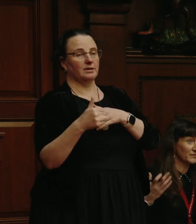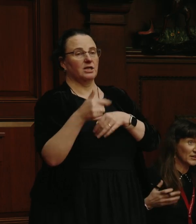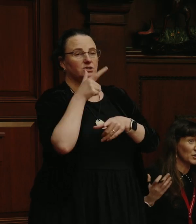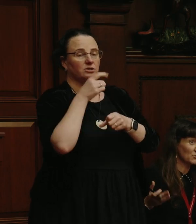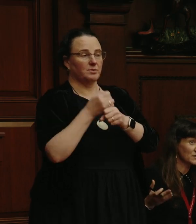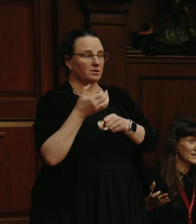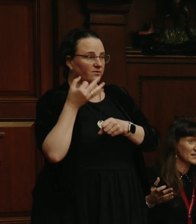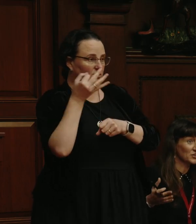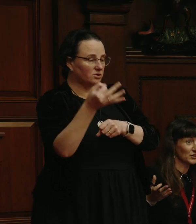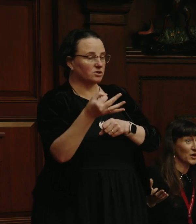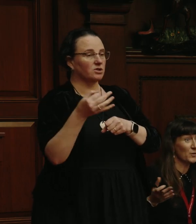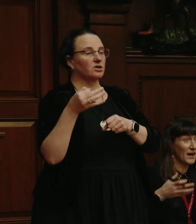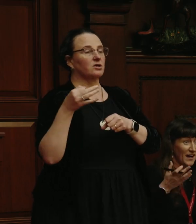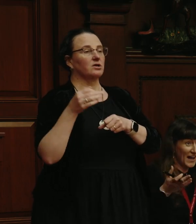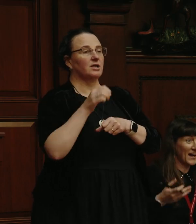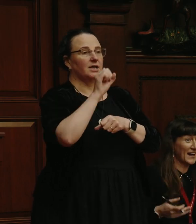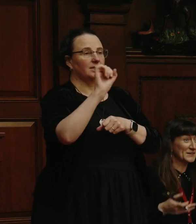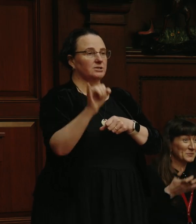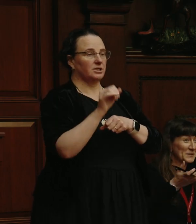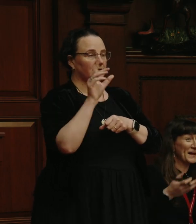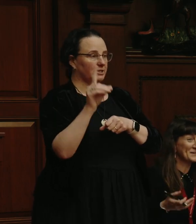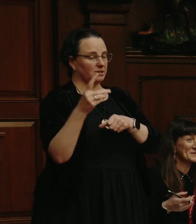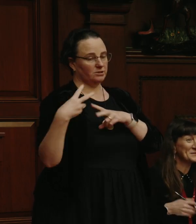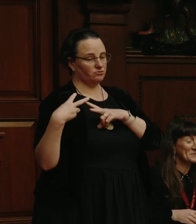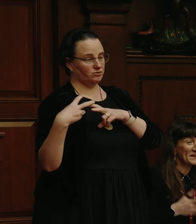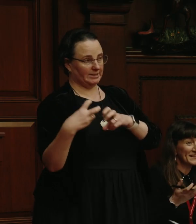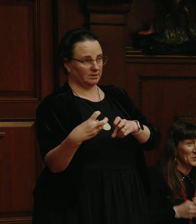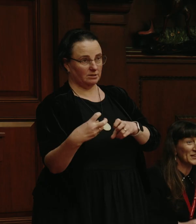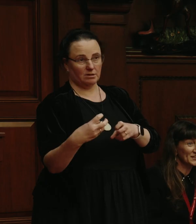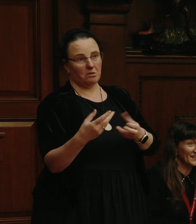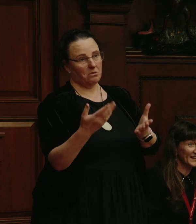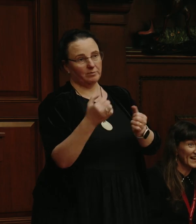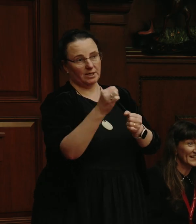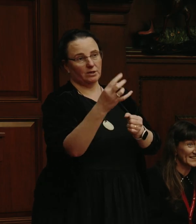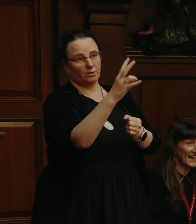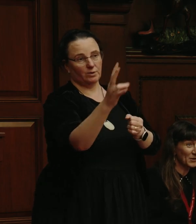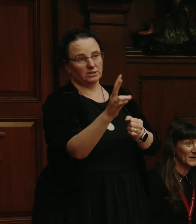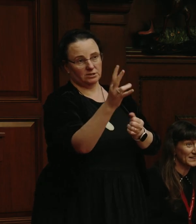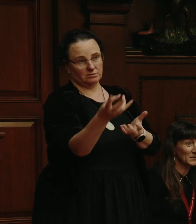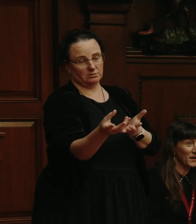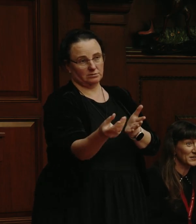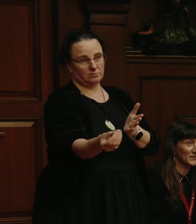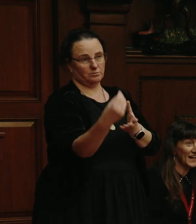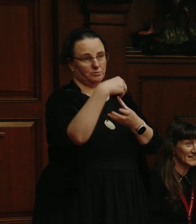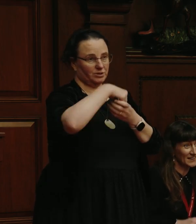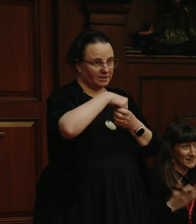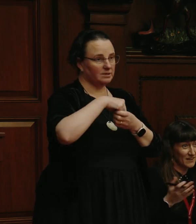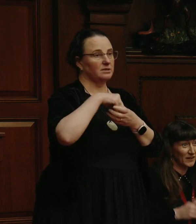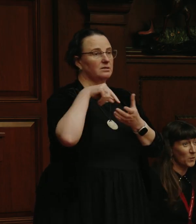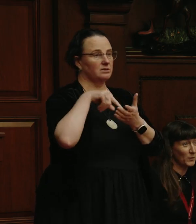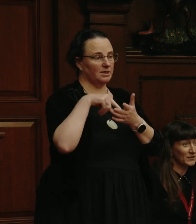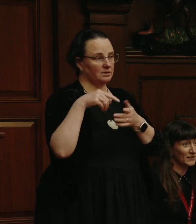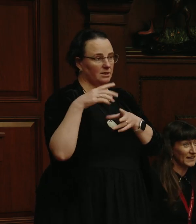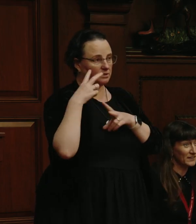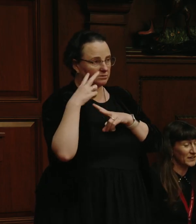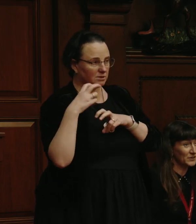future Sjögren's research should go, and we'd welcome you submitting a question like that into the pot for that. Of,